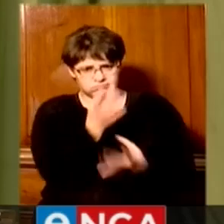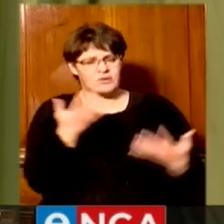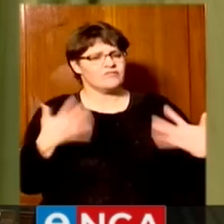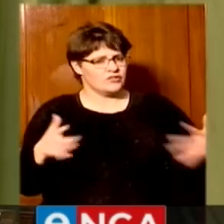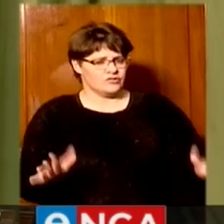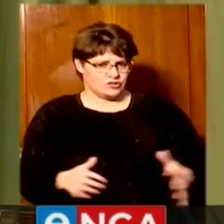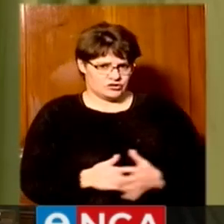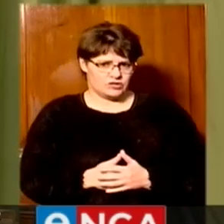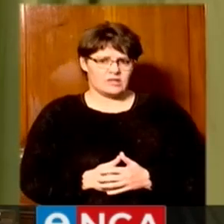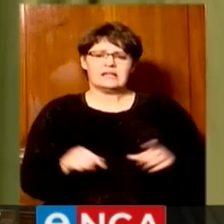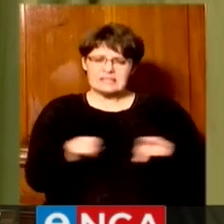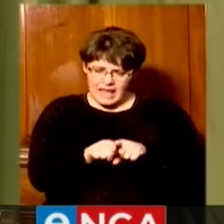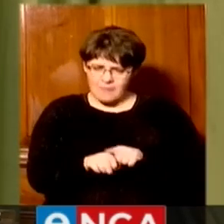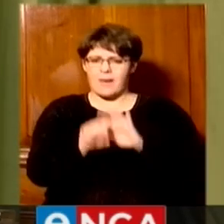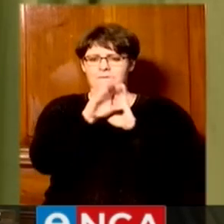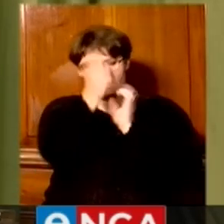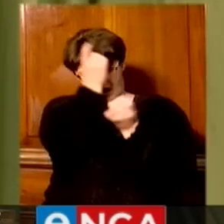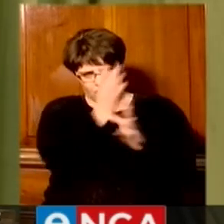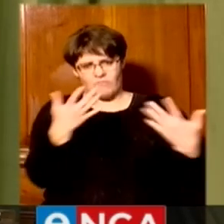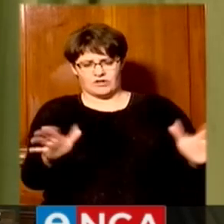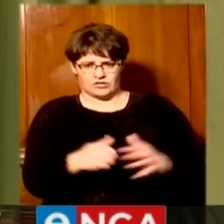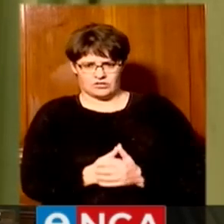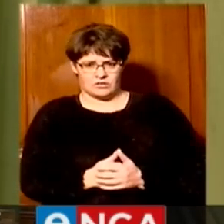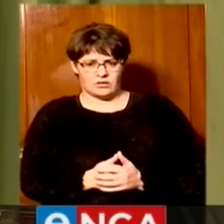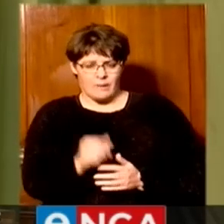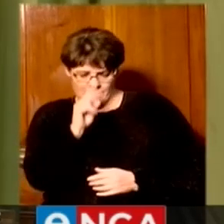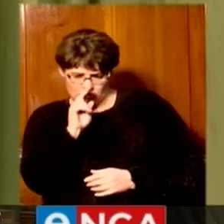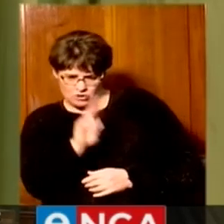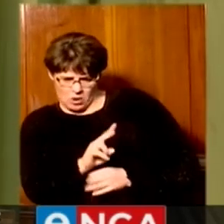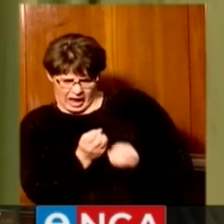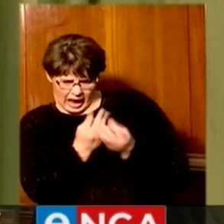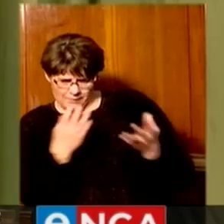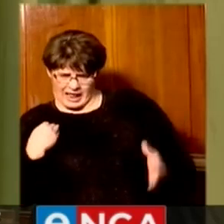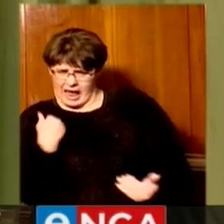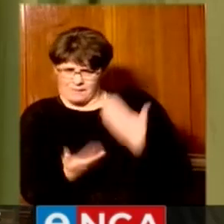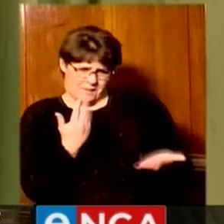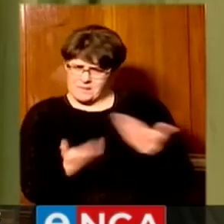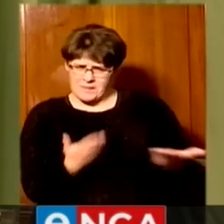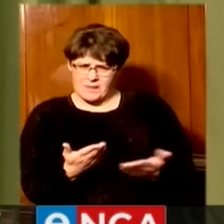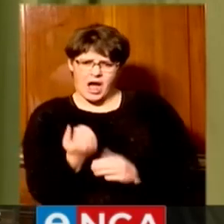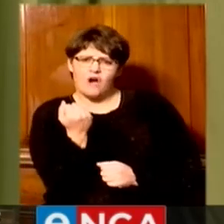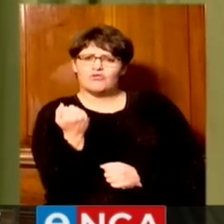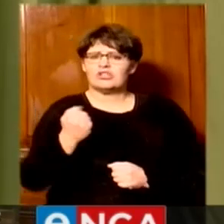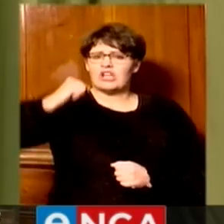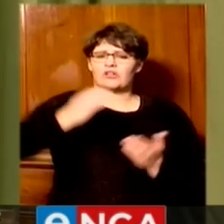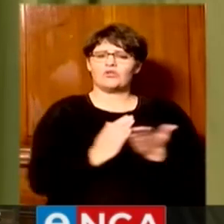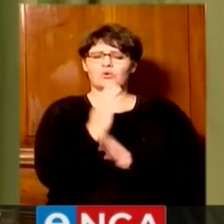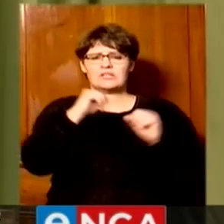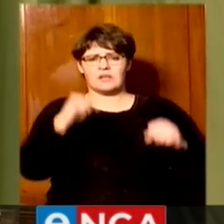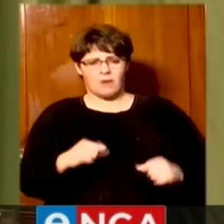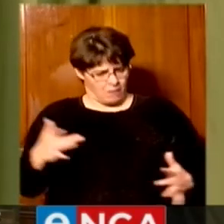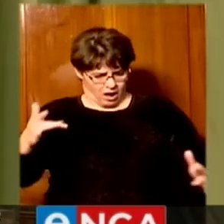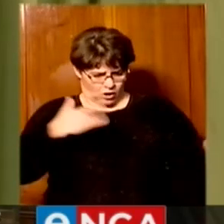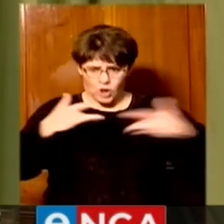over again, also with the media, that when I saw for the first time the number of applicants who were rejected by the system, I